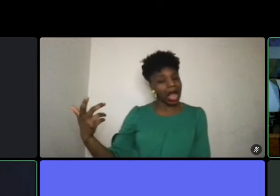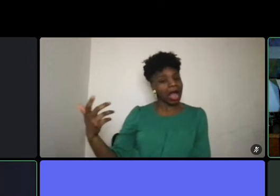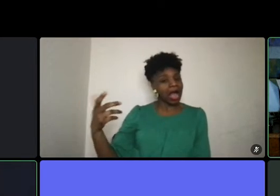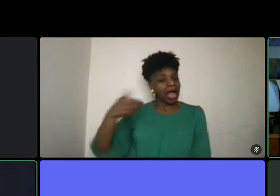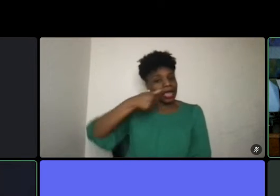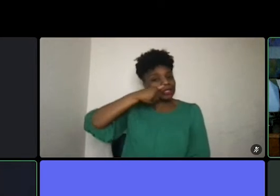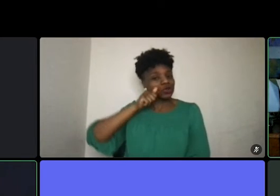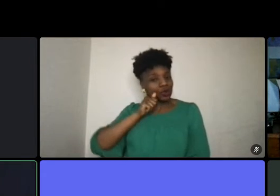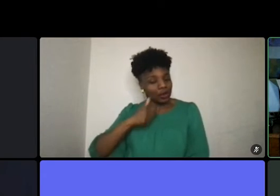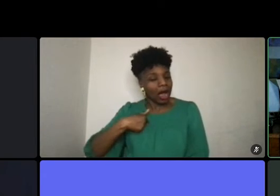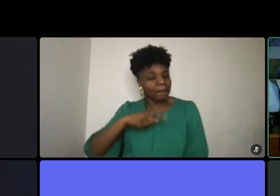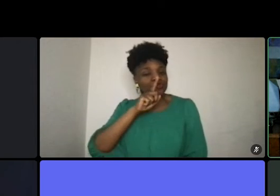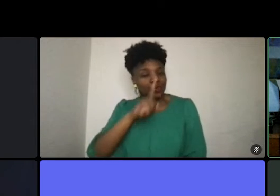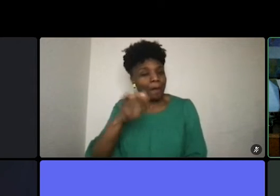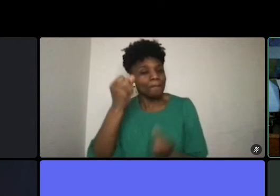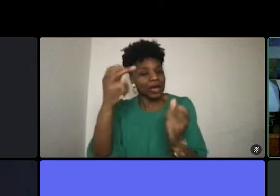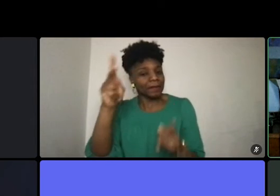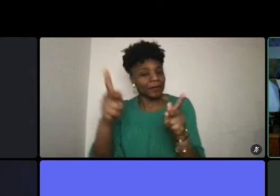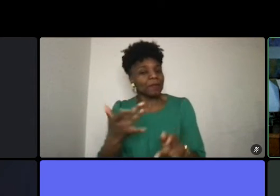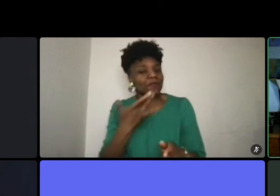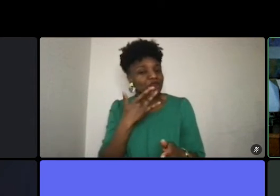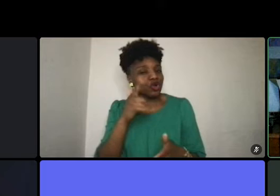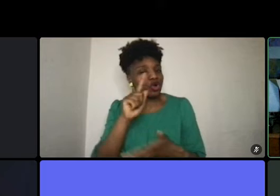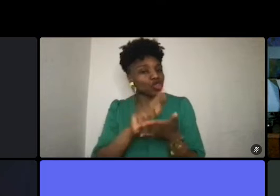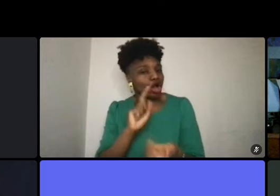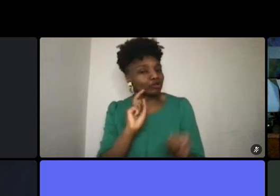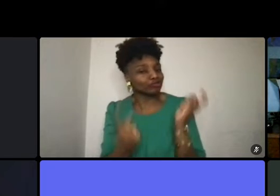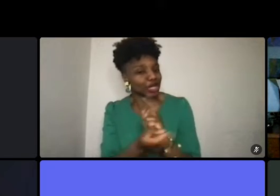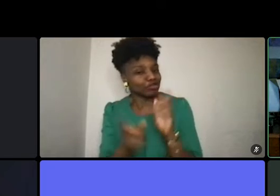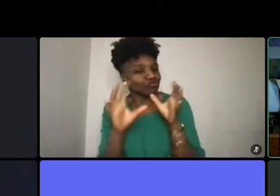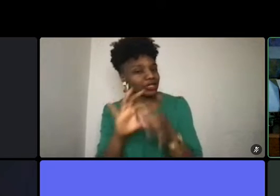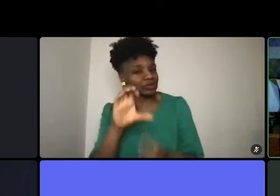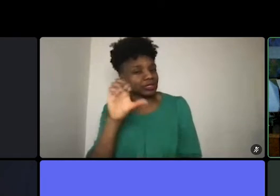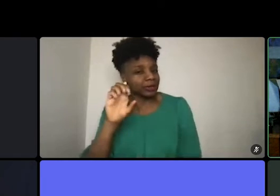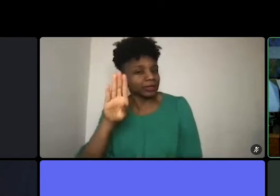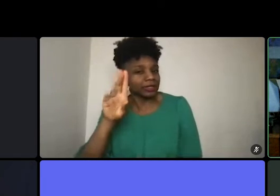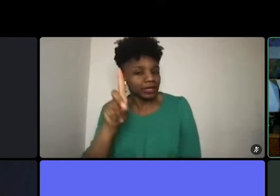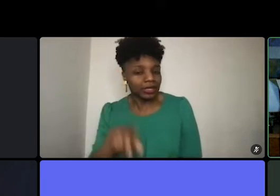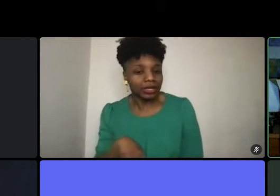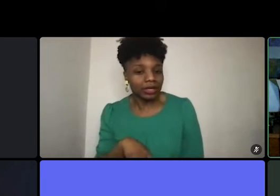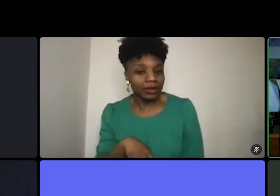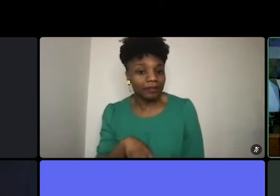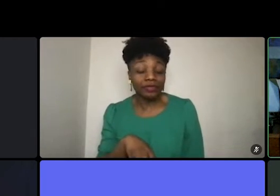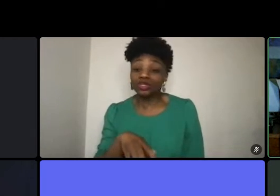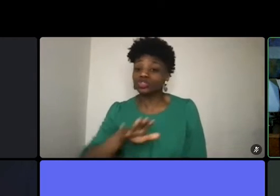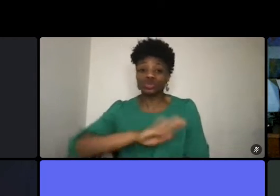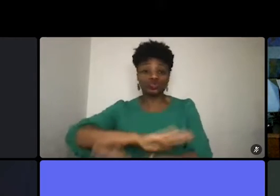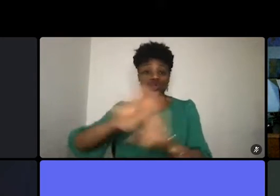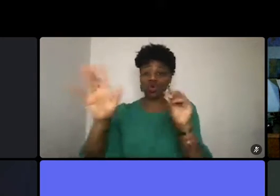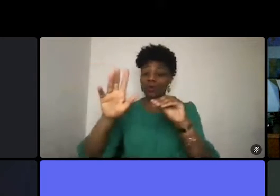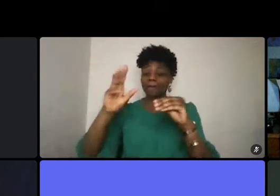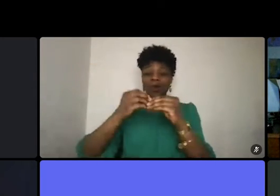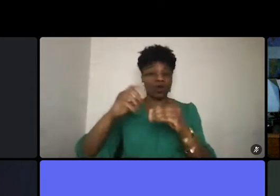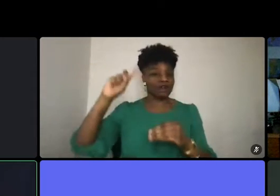Like people prefer it they're changed. they're taking it off the you won't be charged federally for it anymore.